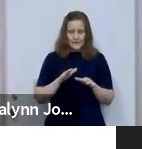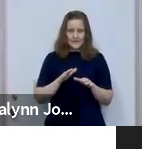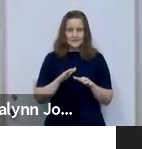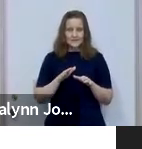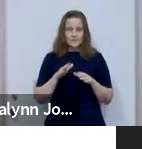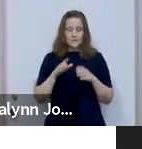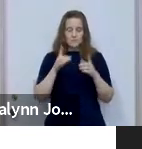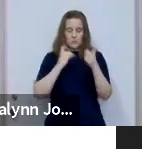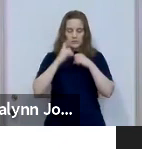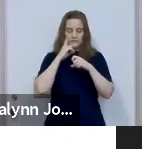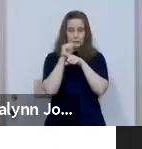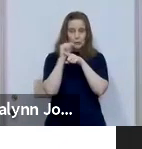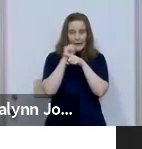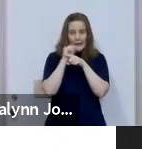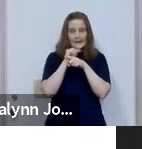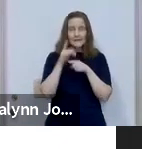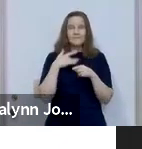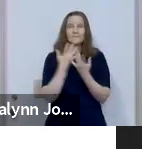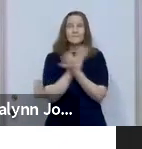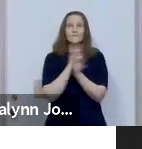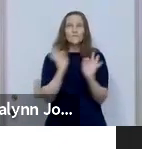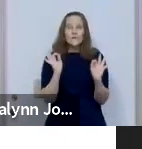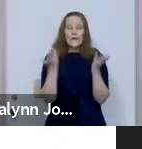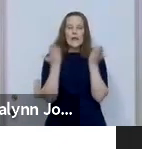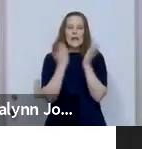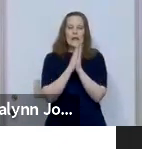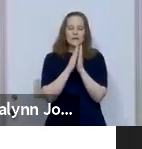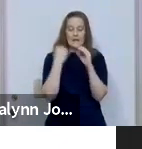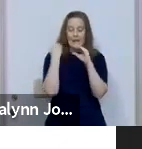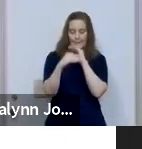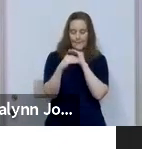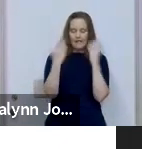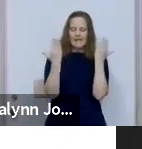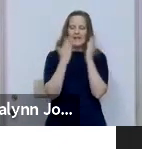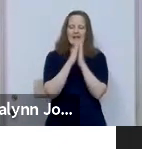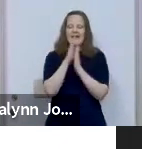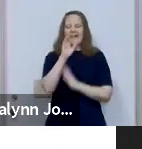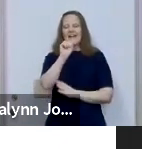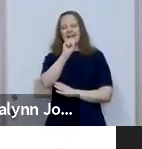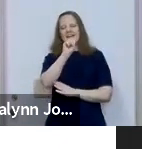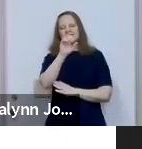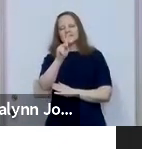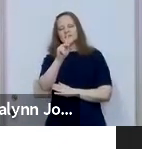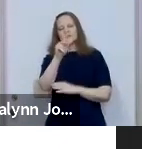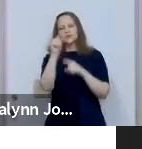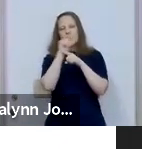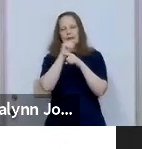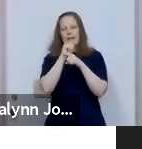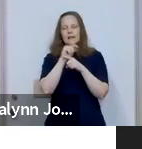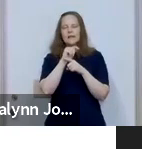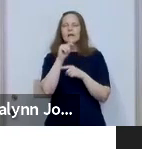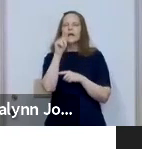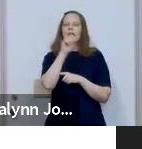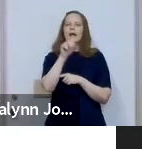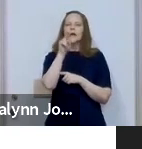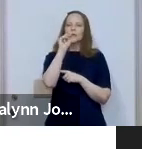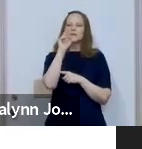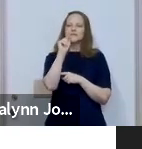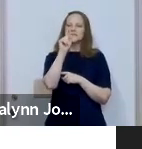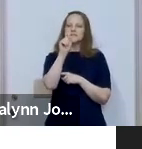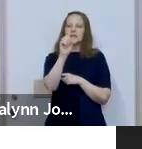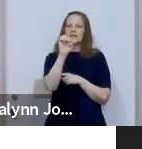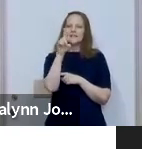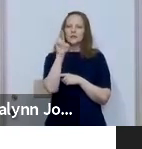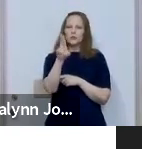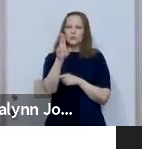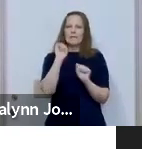our training, please feel free to email asktraining@unt.edu. And I guarantee that Jerry and Ashley would be happy to help you through anything, any